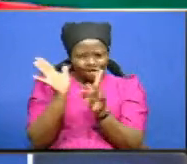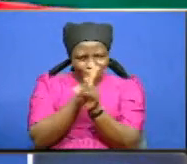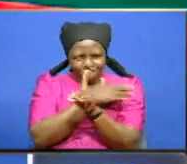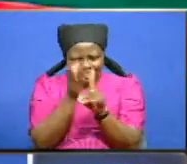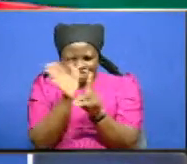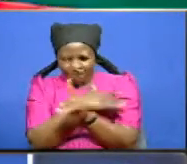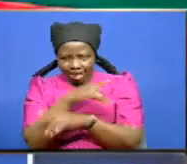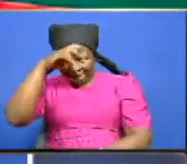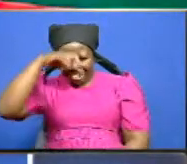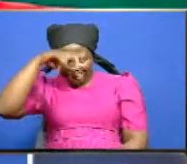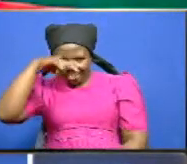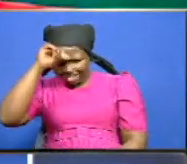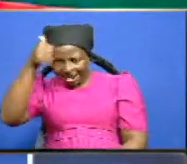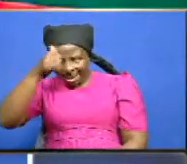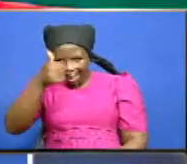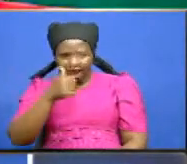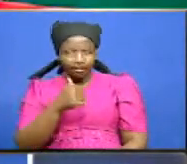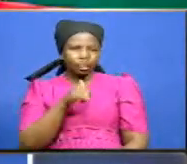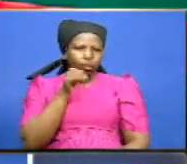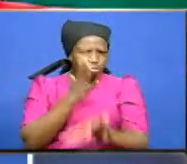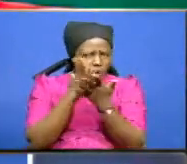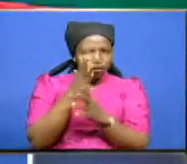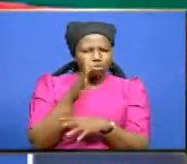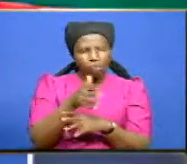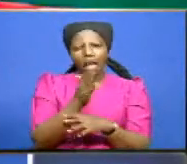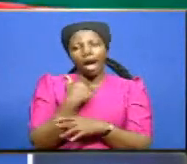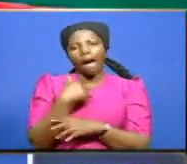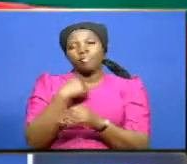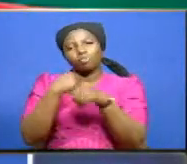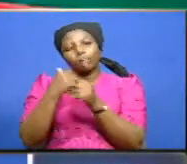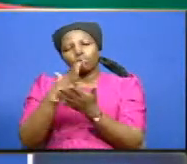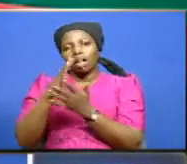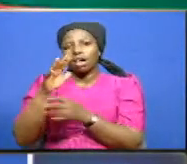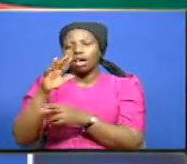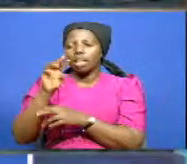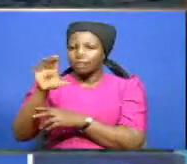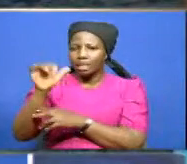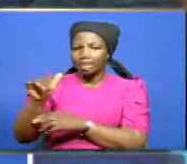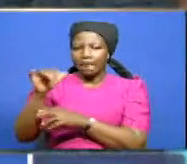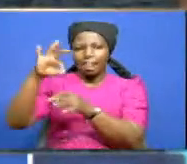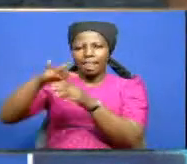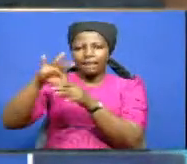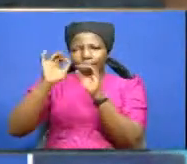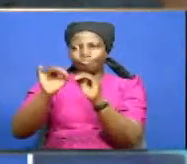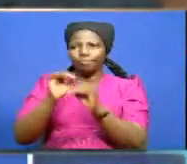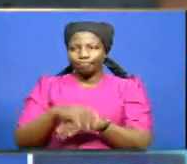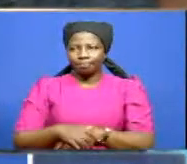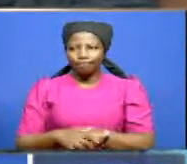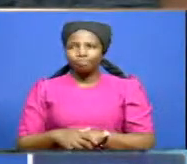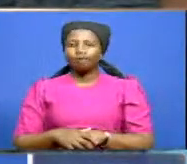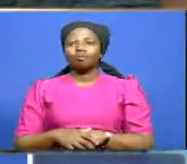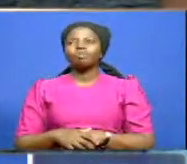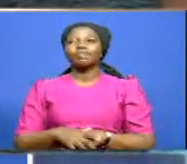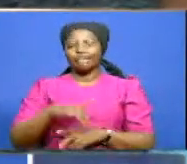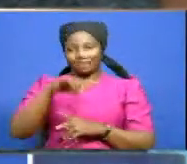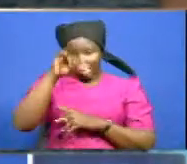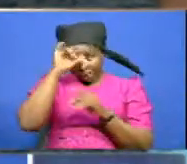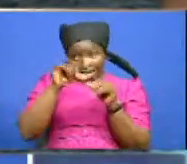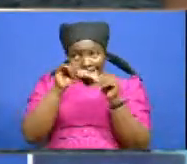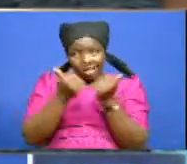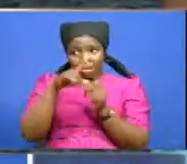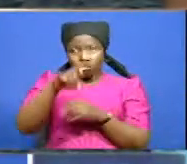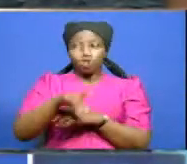to make and mischievously, to make sure that those ward representatives are not elected. Government agencies should be free to make